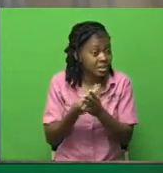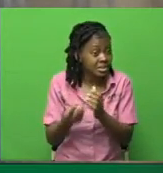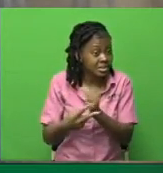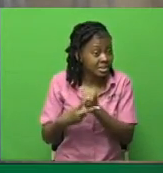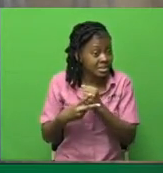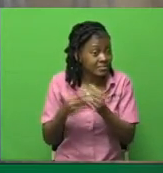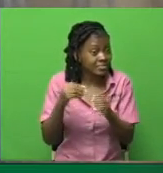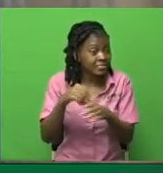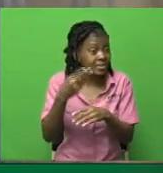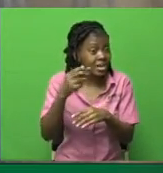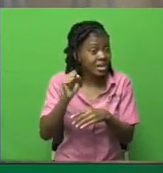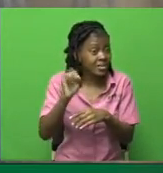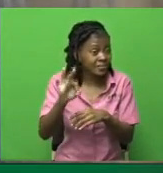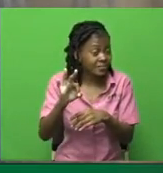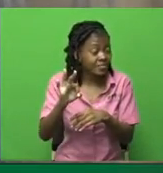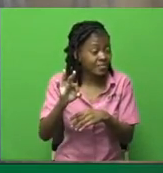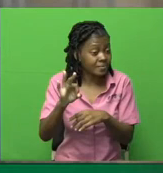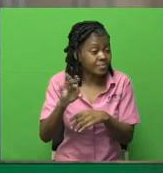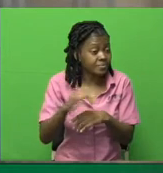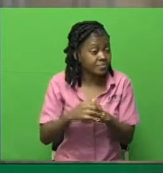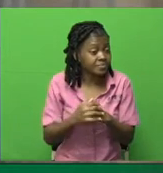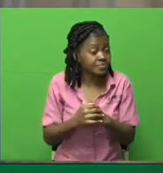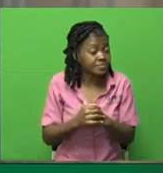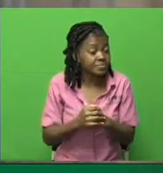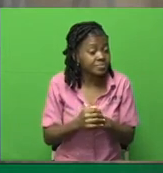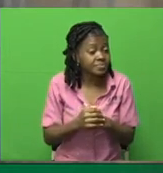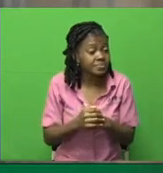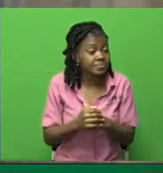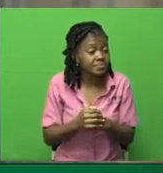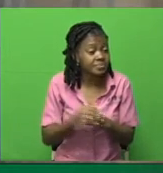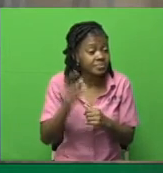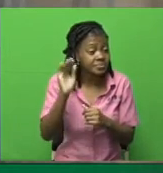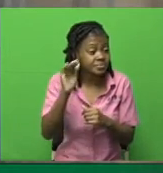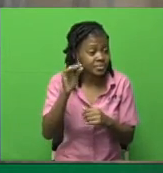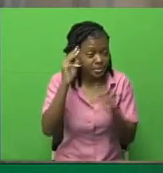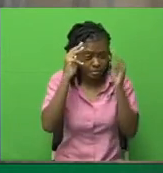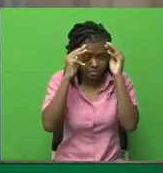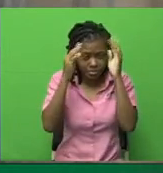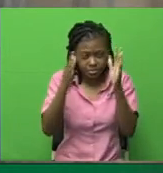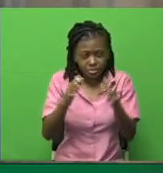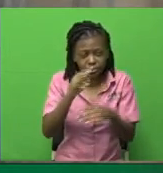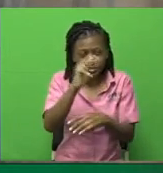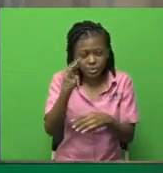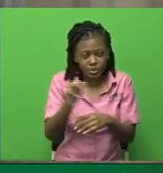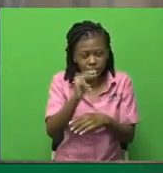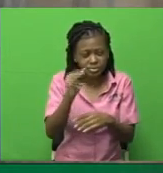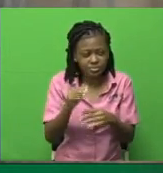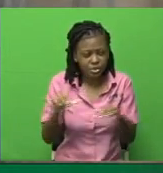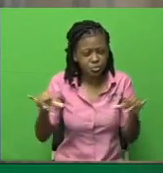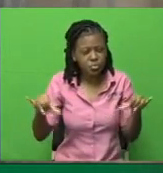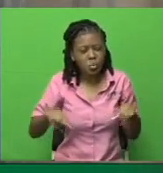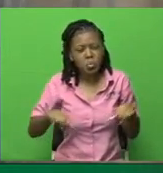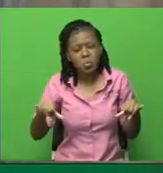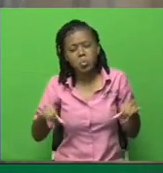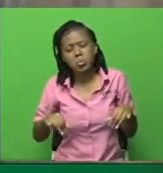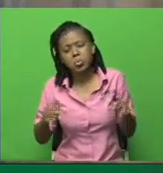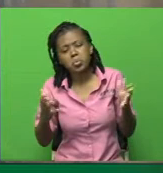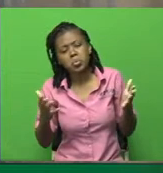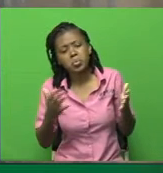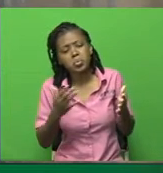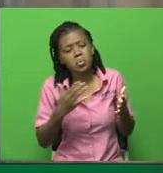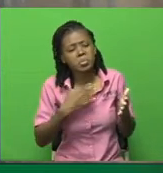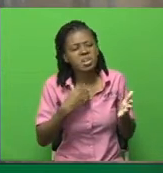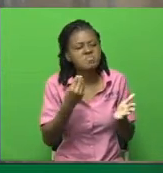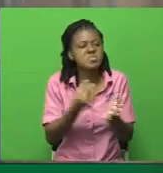as we on that hsf Euro Minister on Monday boasted about putting money into the